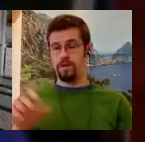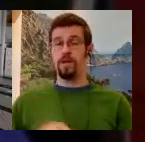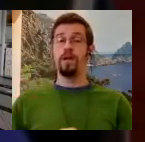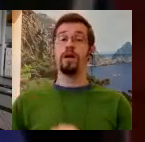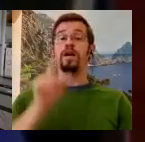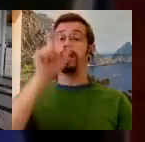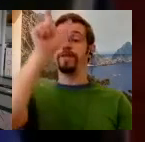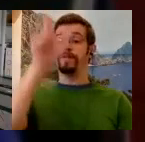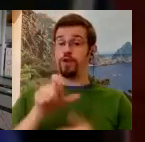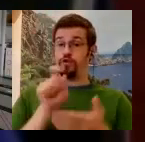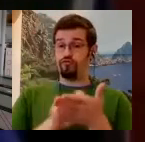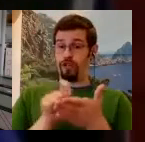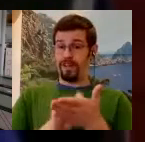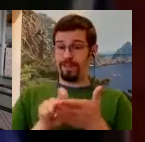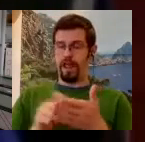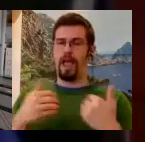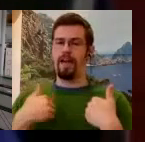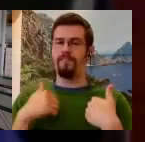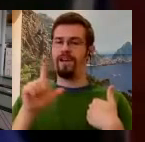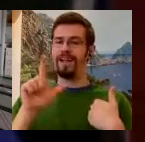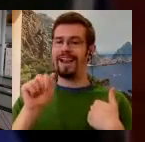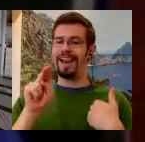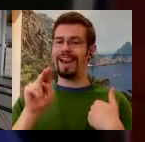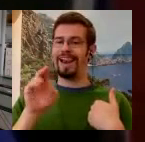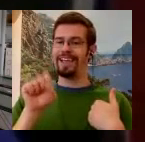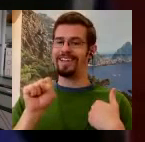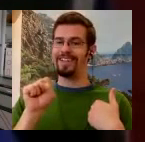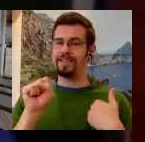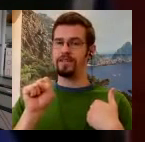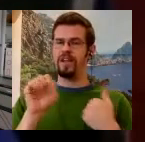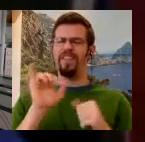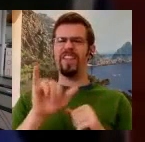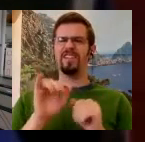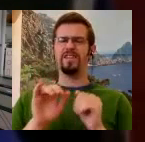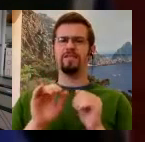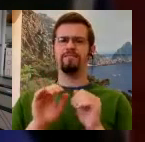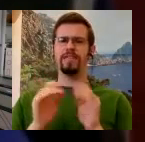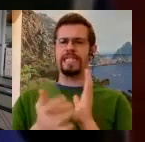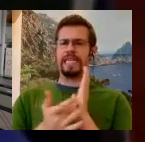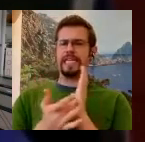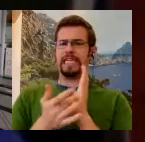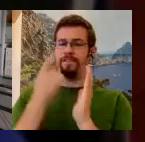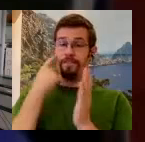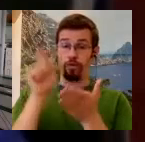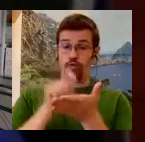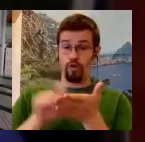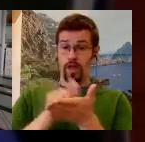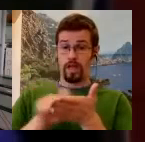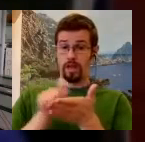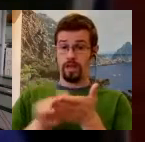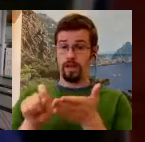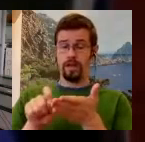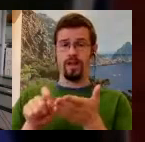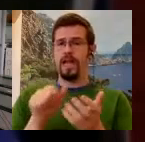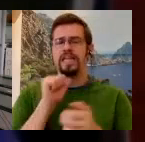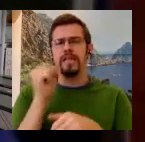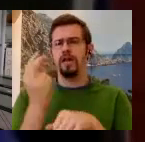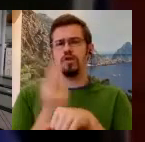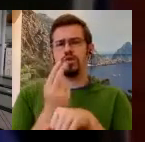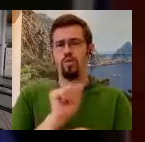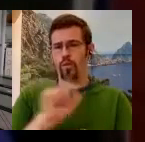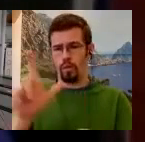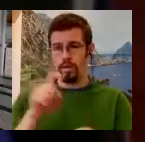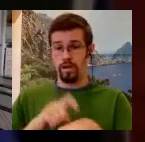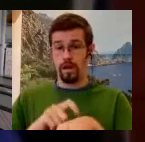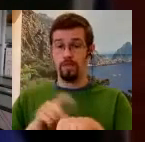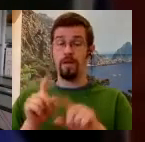vertical writing, we do have the lanes, which is an advanced technique for writing. It's not used all the time, but when you need to